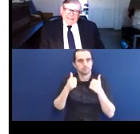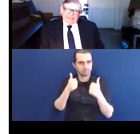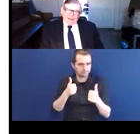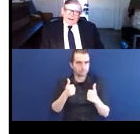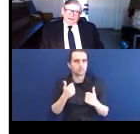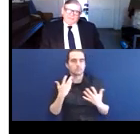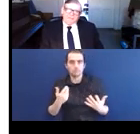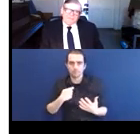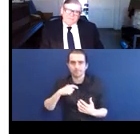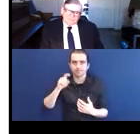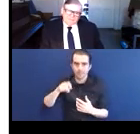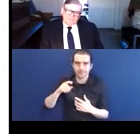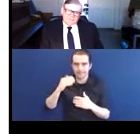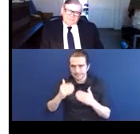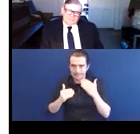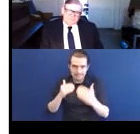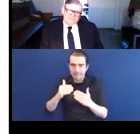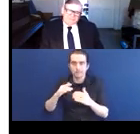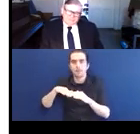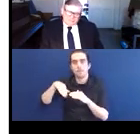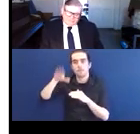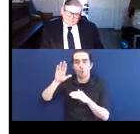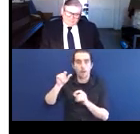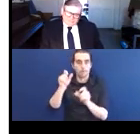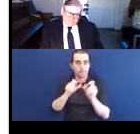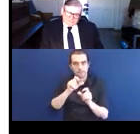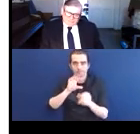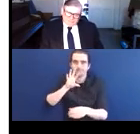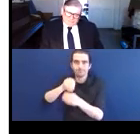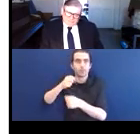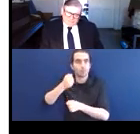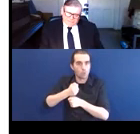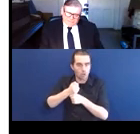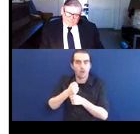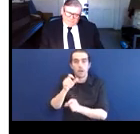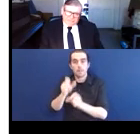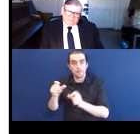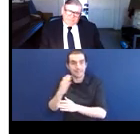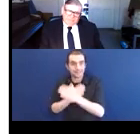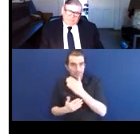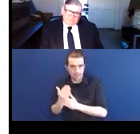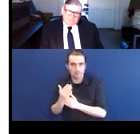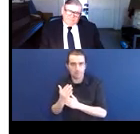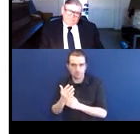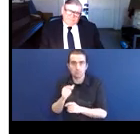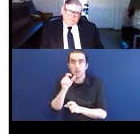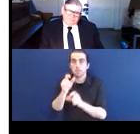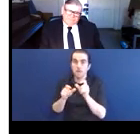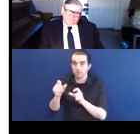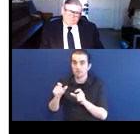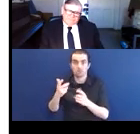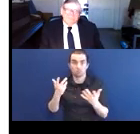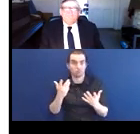mostly on doing either self-employment. So we are, doing programs